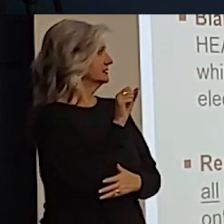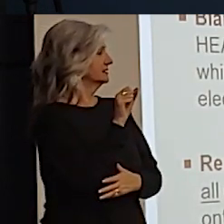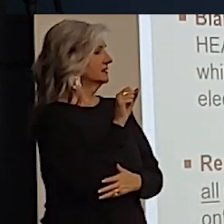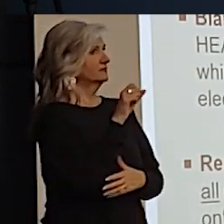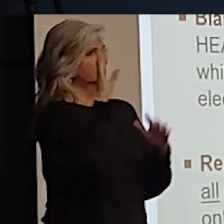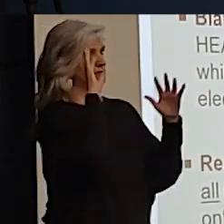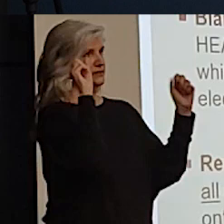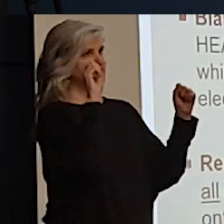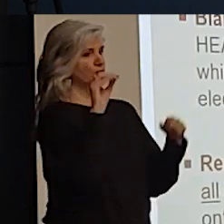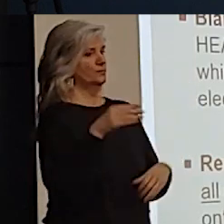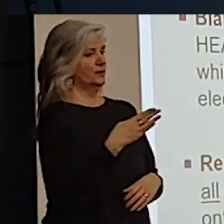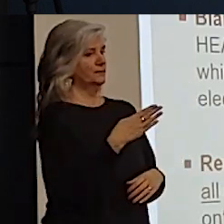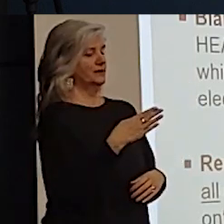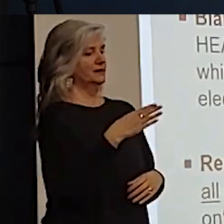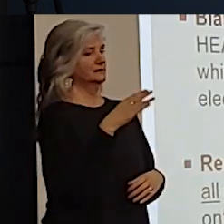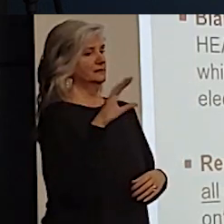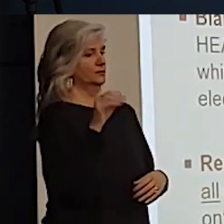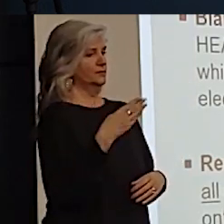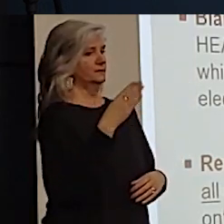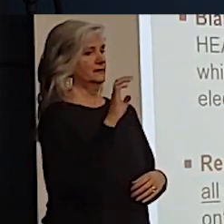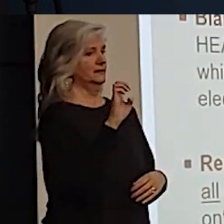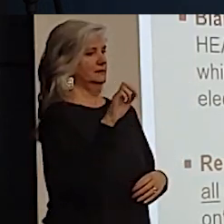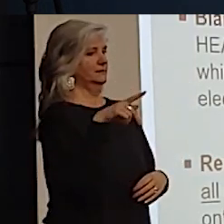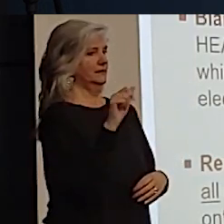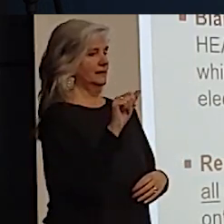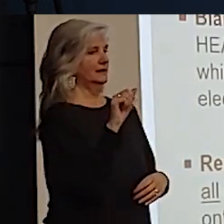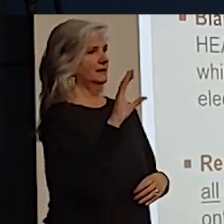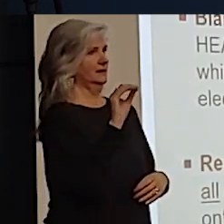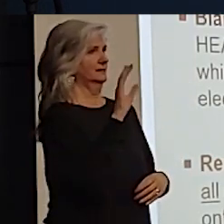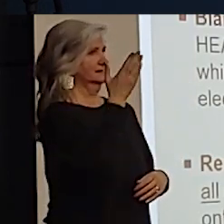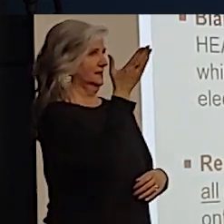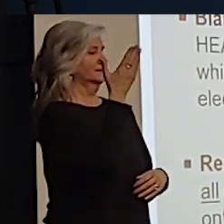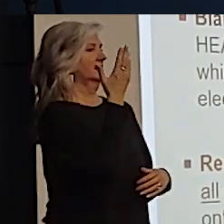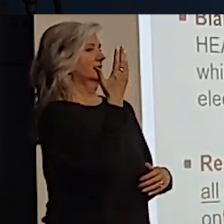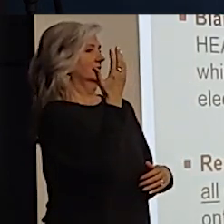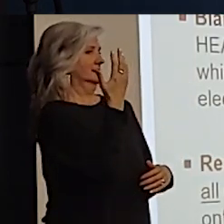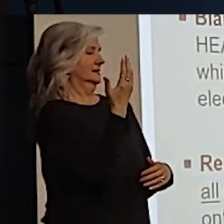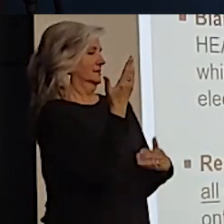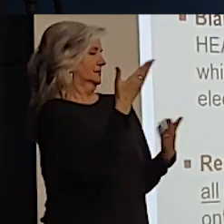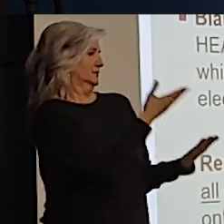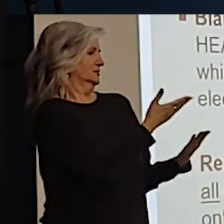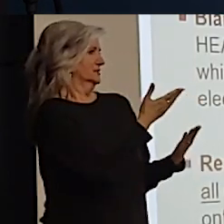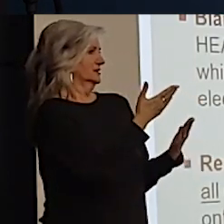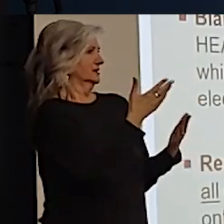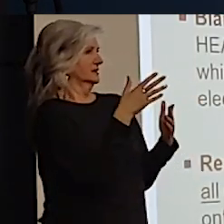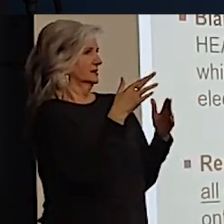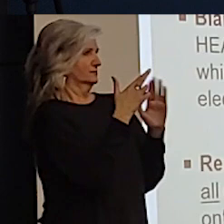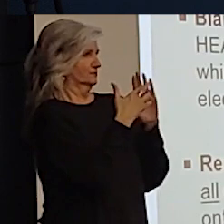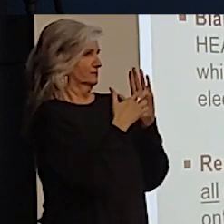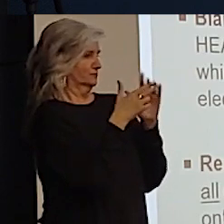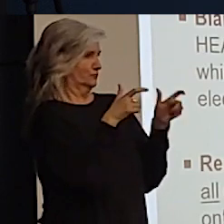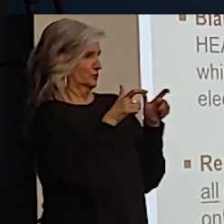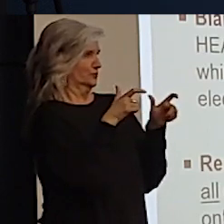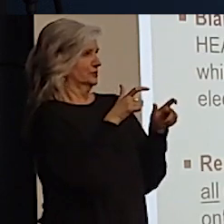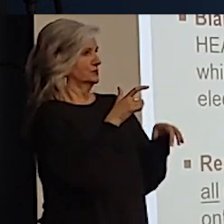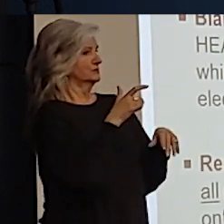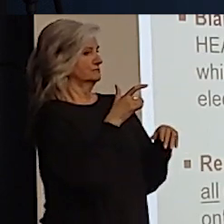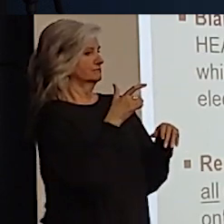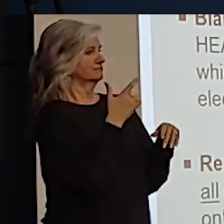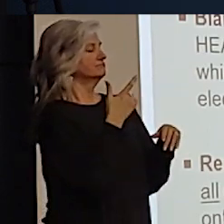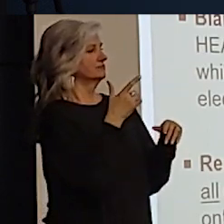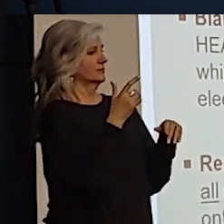President Obama and the Obama EPA and them proposing regulations on coal-fired power plants,